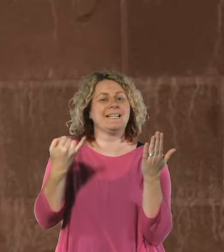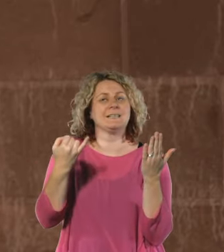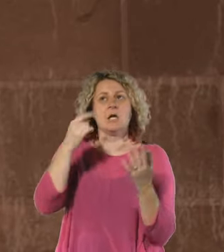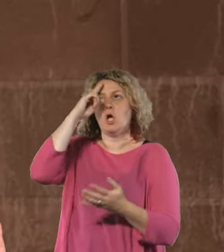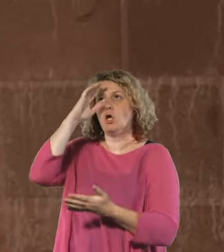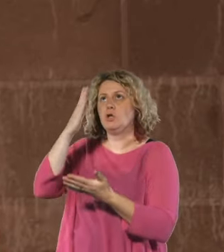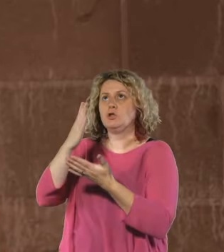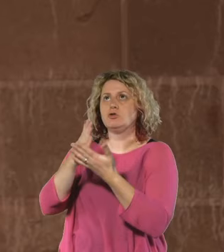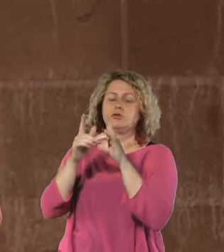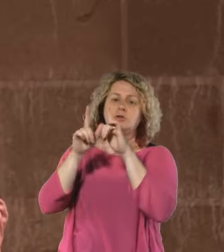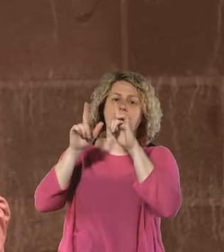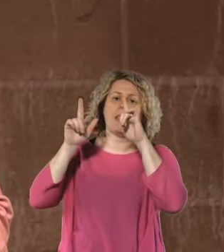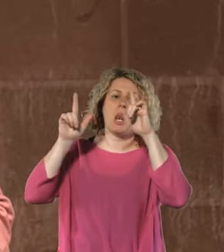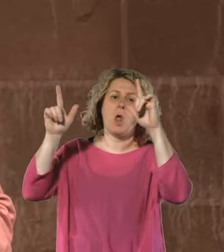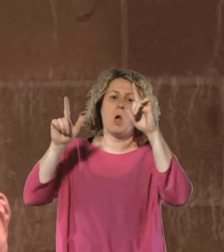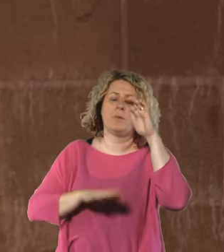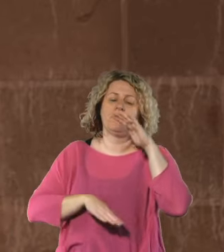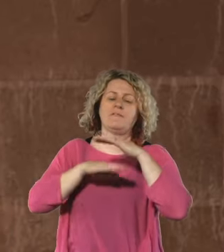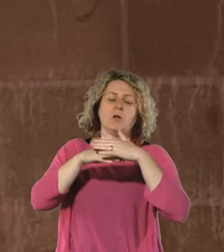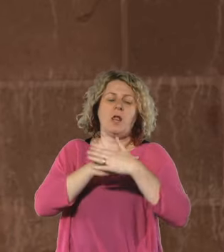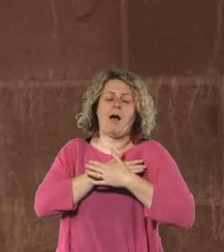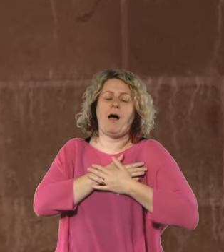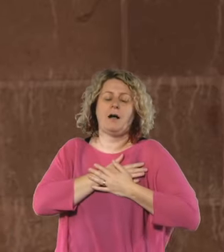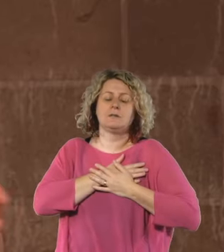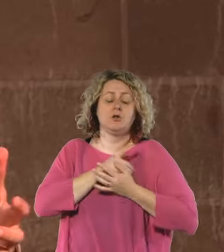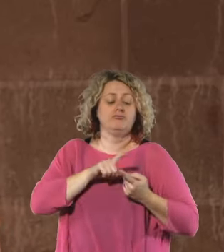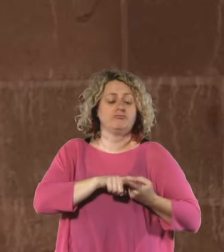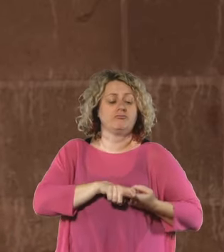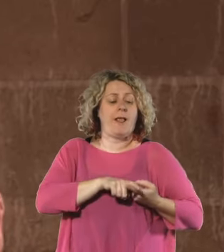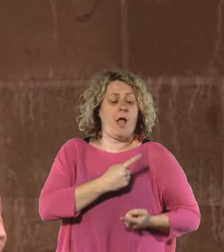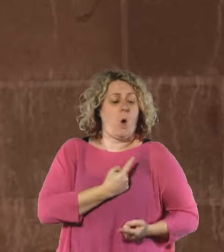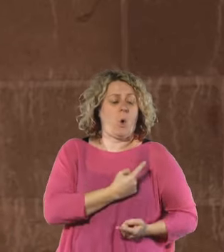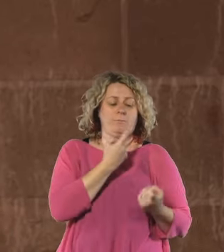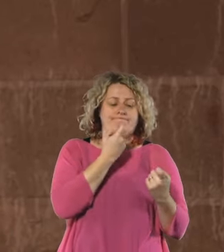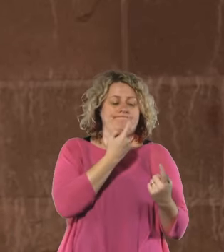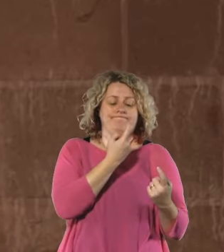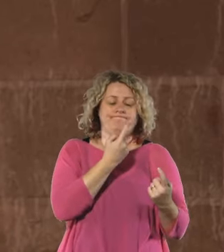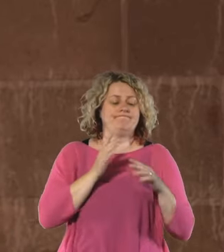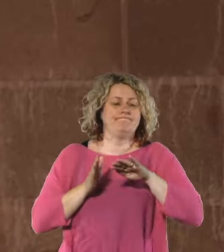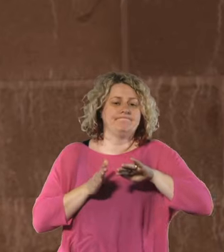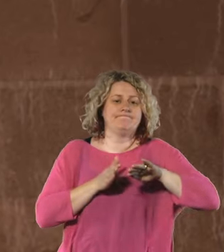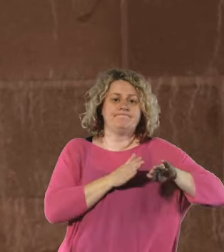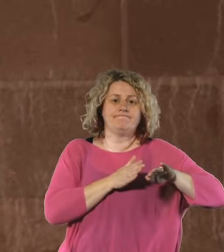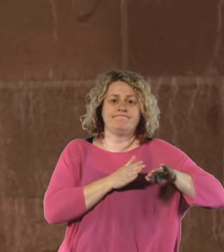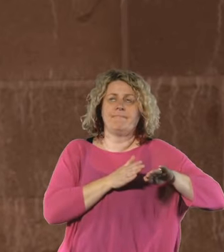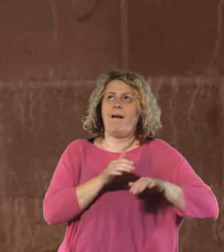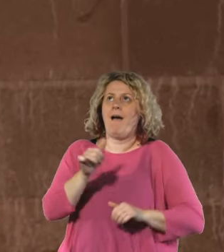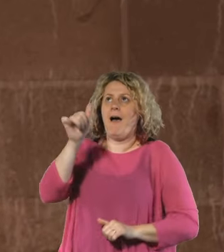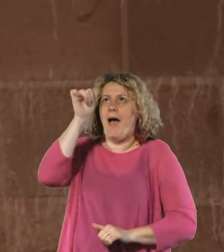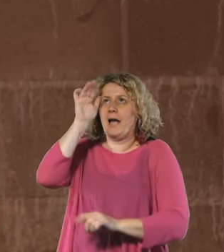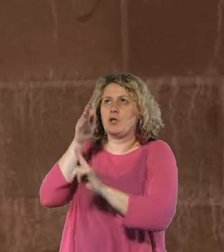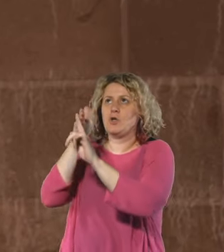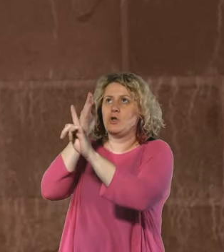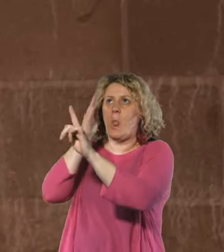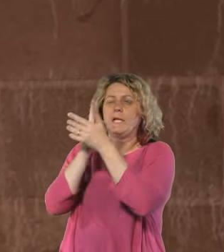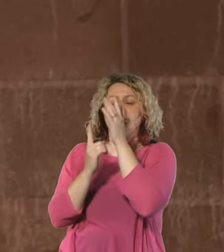lean not on your own understanding. In all your ways acknowledge him and he will make your path straight.